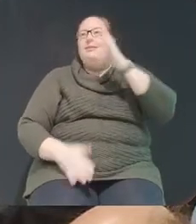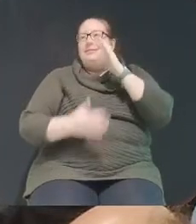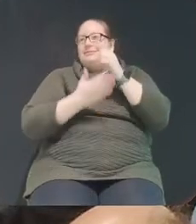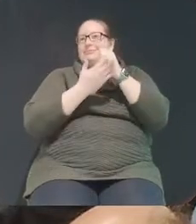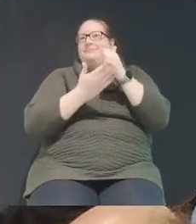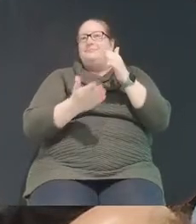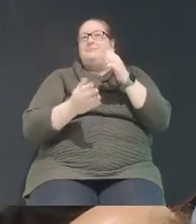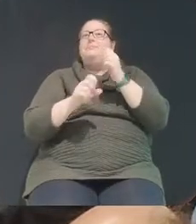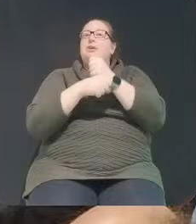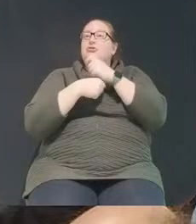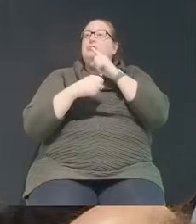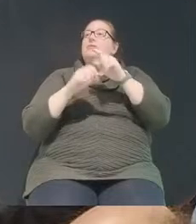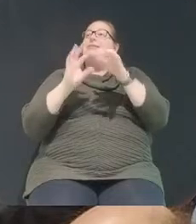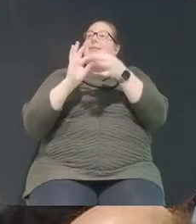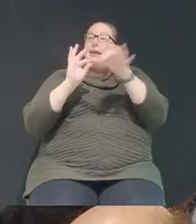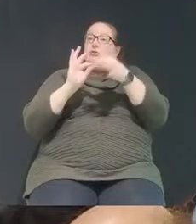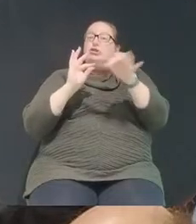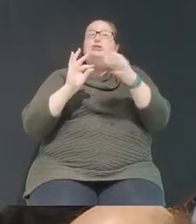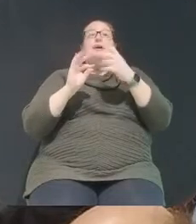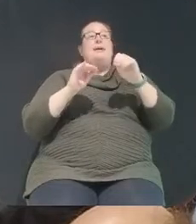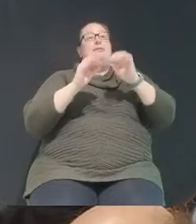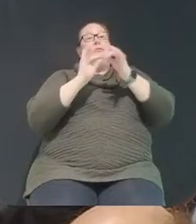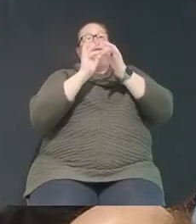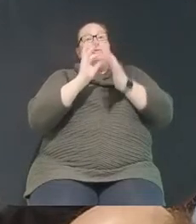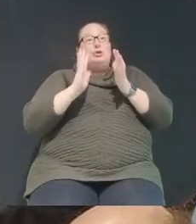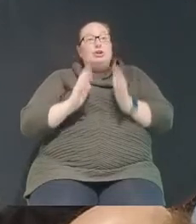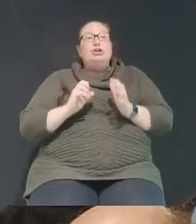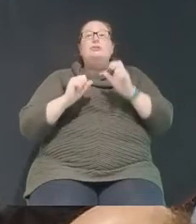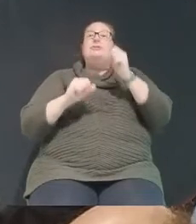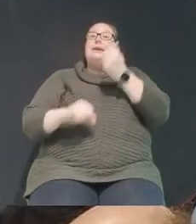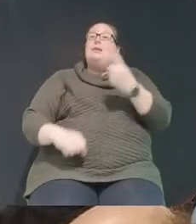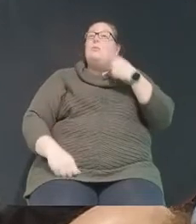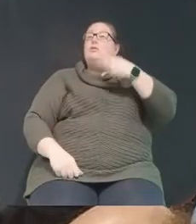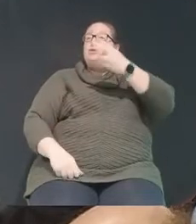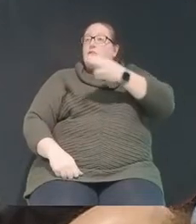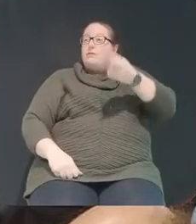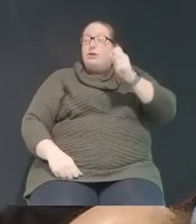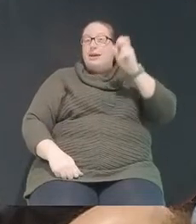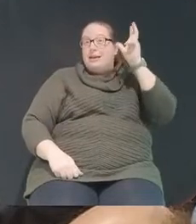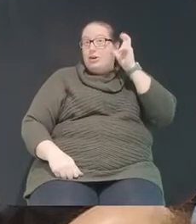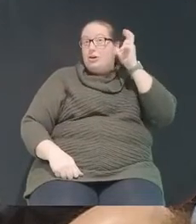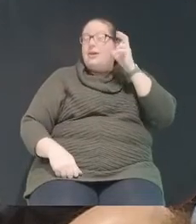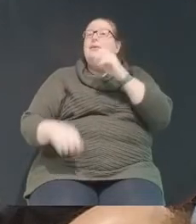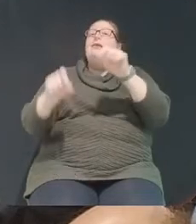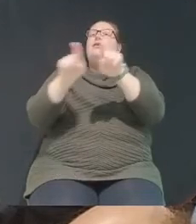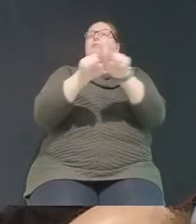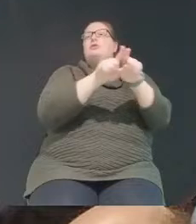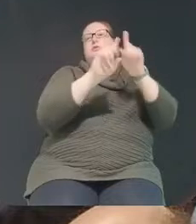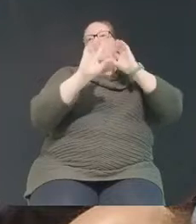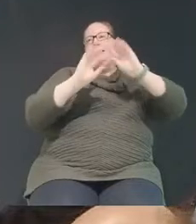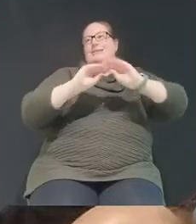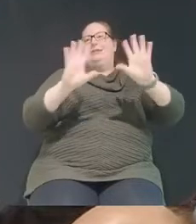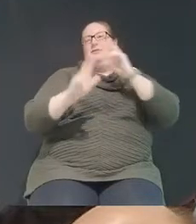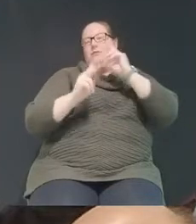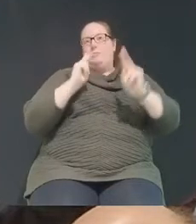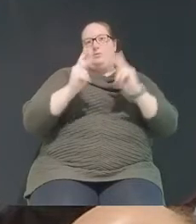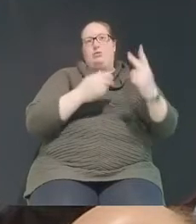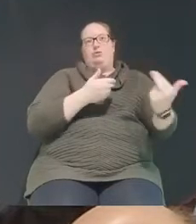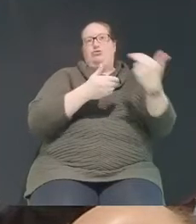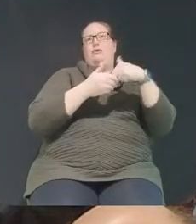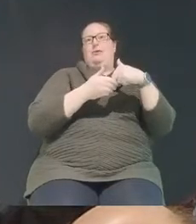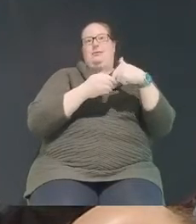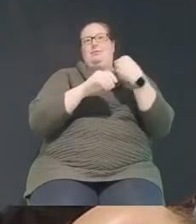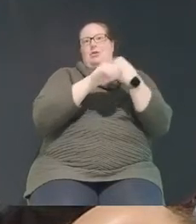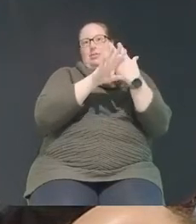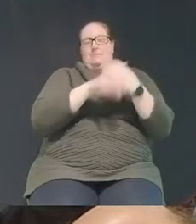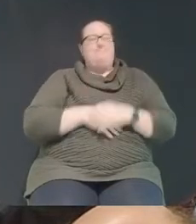so that our captioners and interpreters can hear it, anyone who's hard of hearing, and then also so that it's crystal clear for those joining us at home on